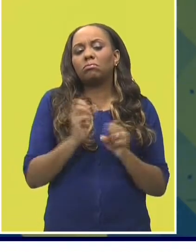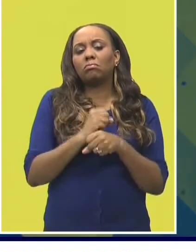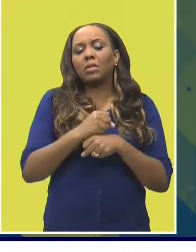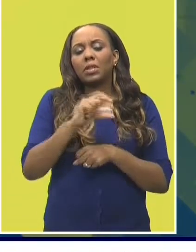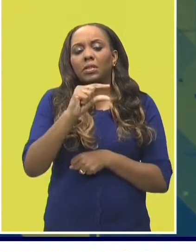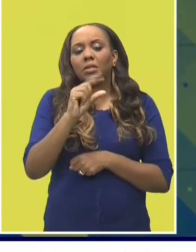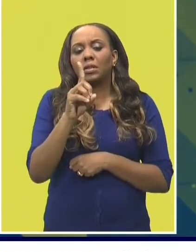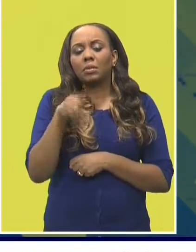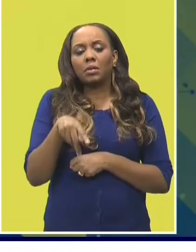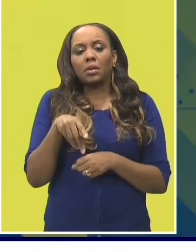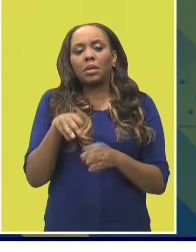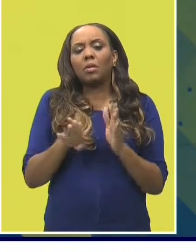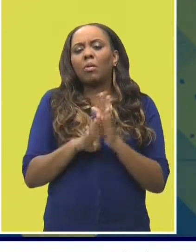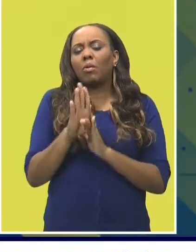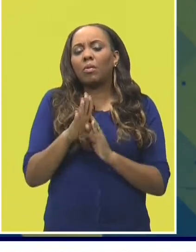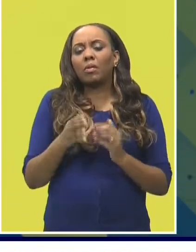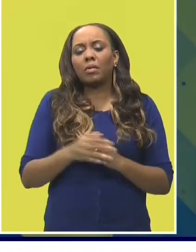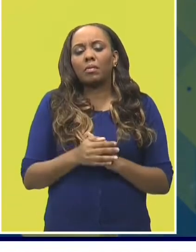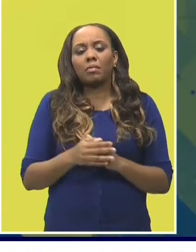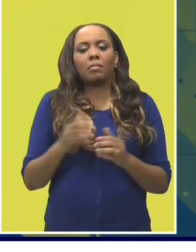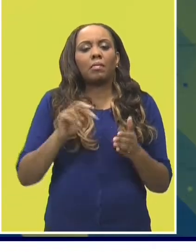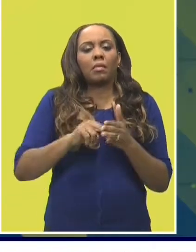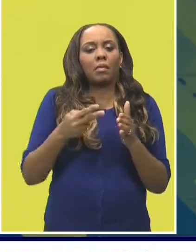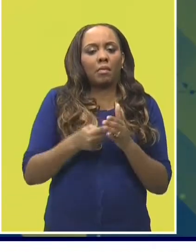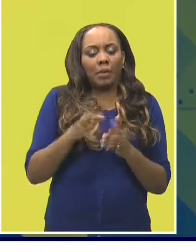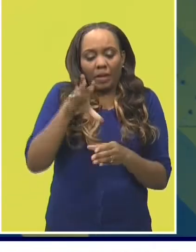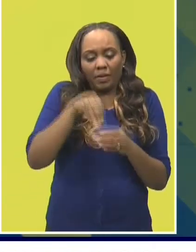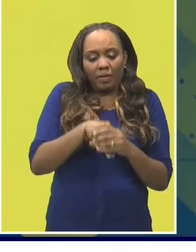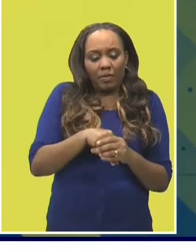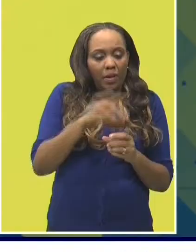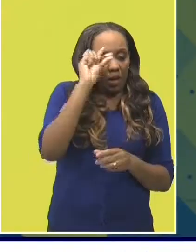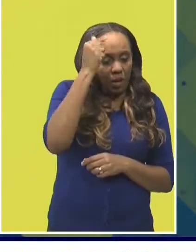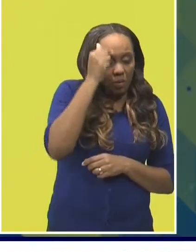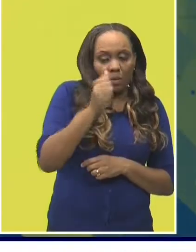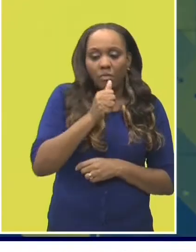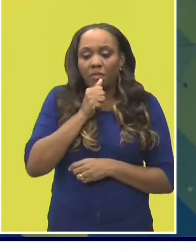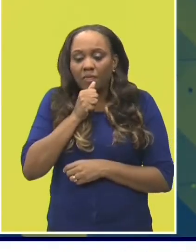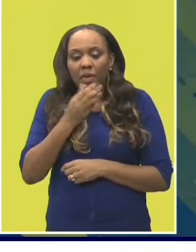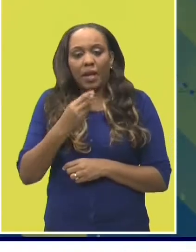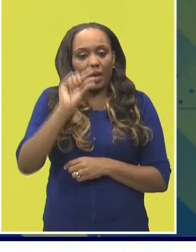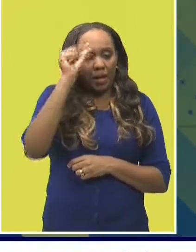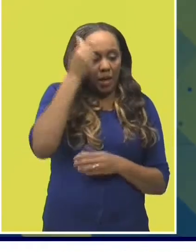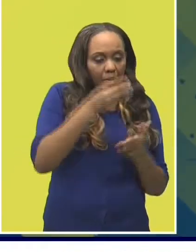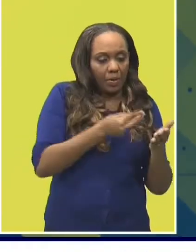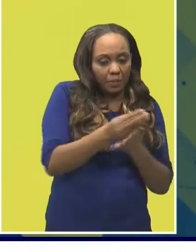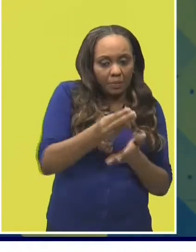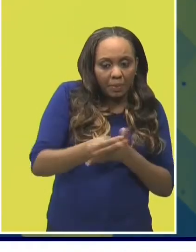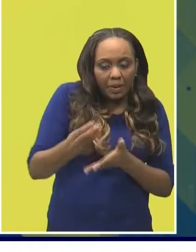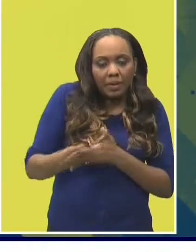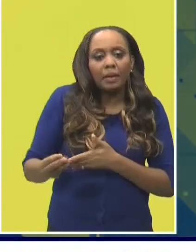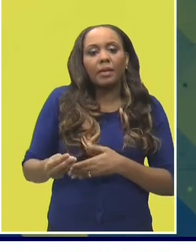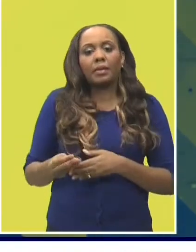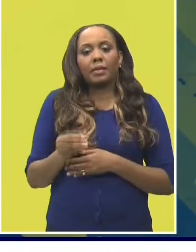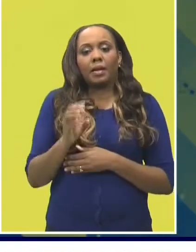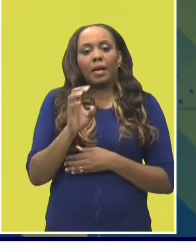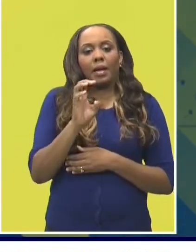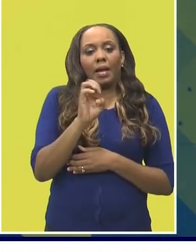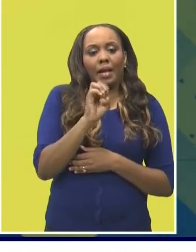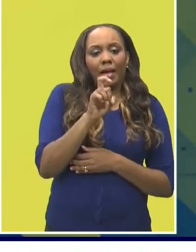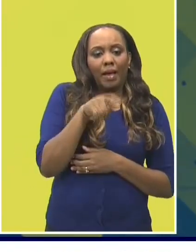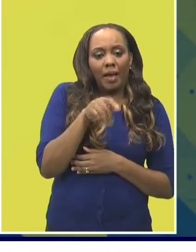consumption of individuals, it's investment by the private and the government sector, and it's government spending, and it's exports minus